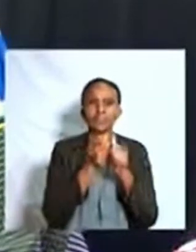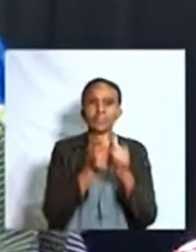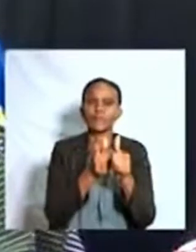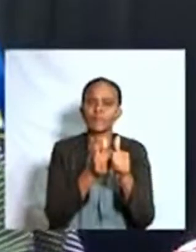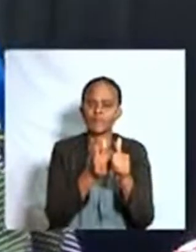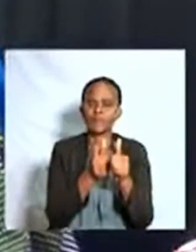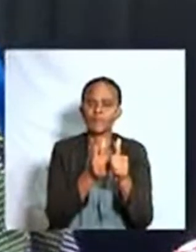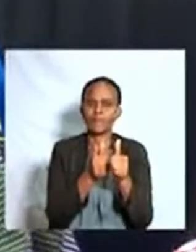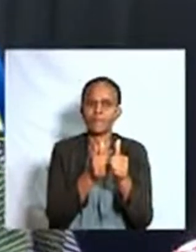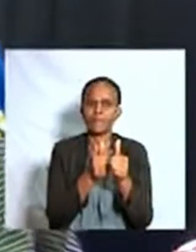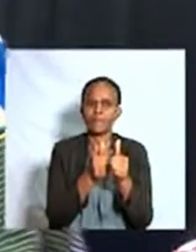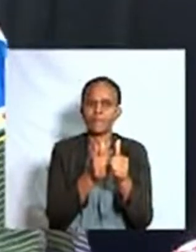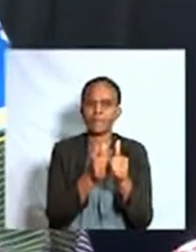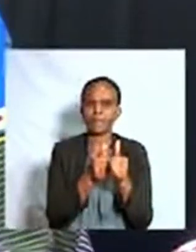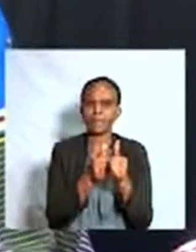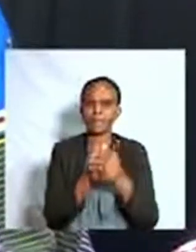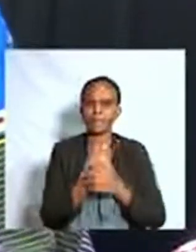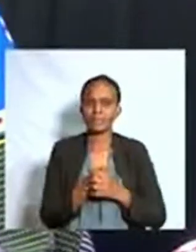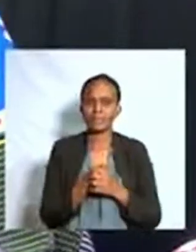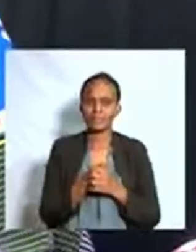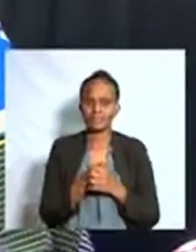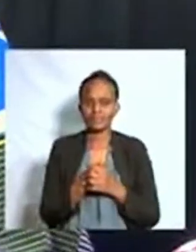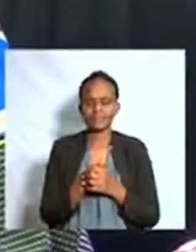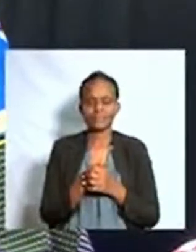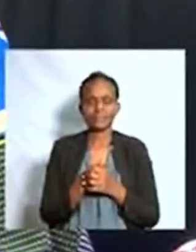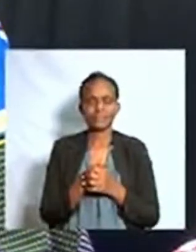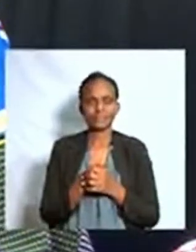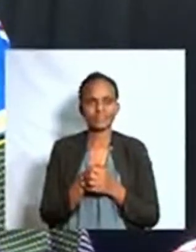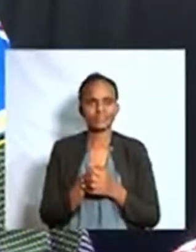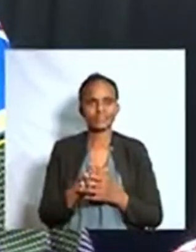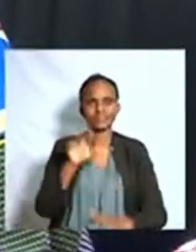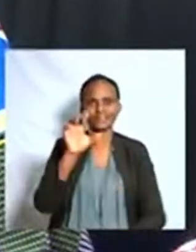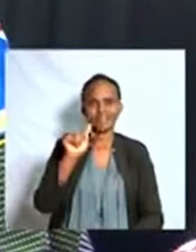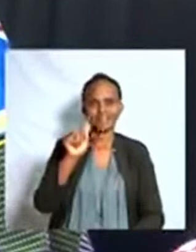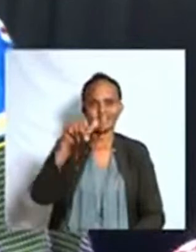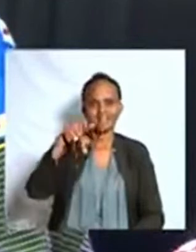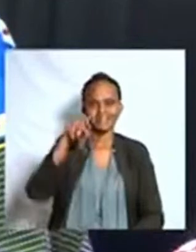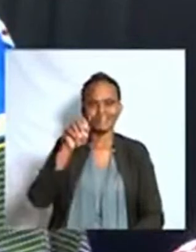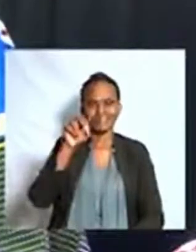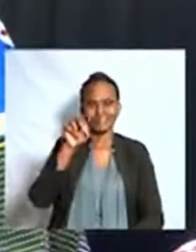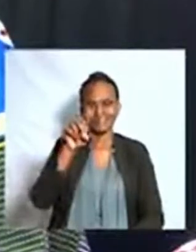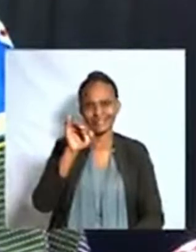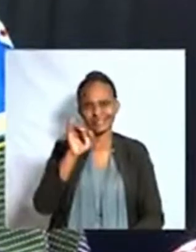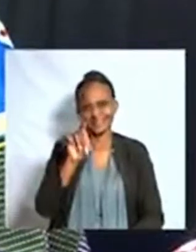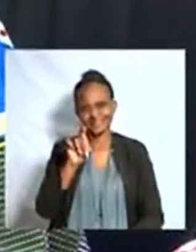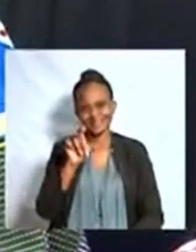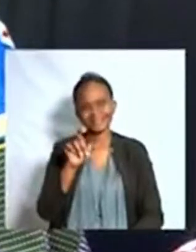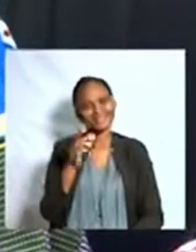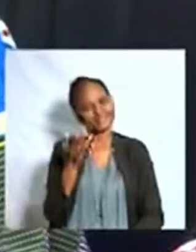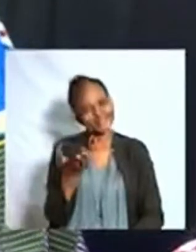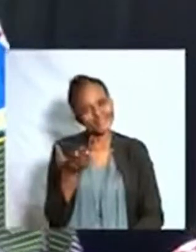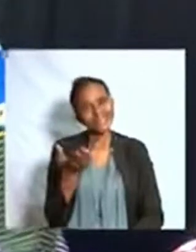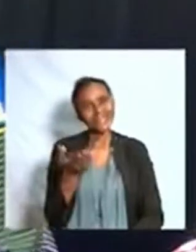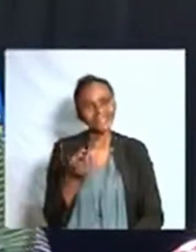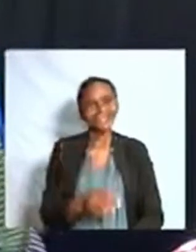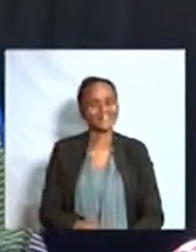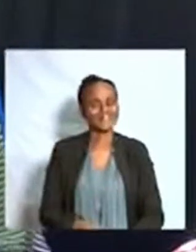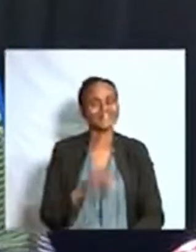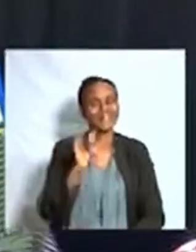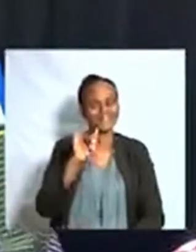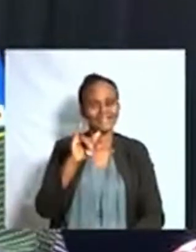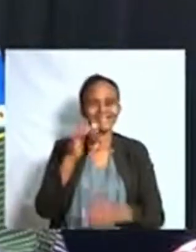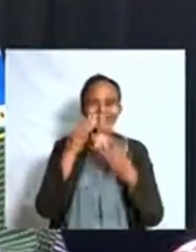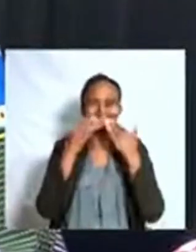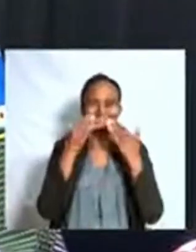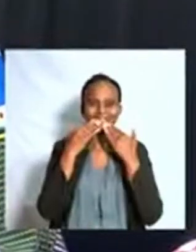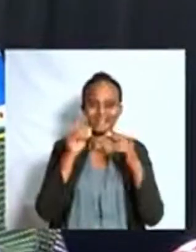I don't know if they're appendices or appendix. Either. What? Yeah, thank you,